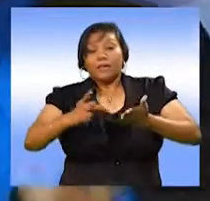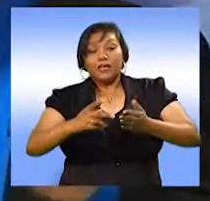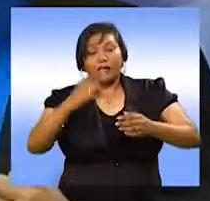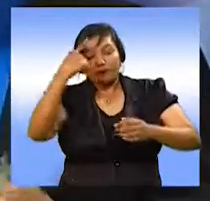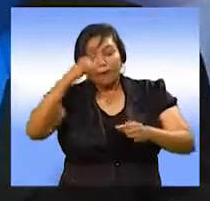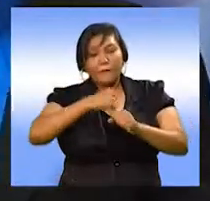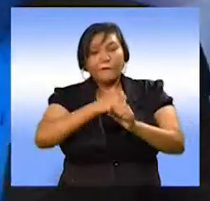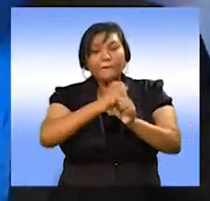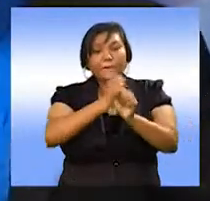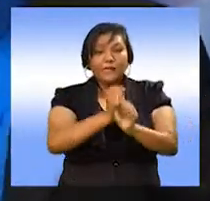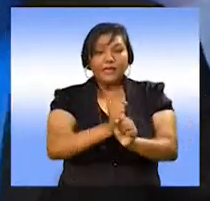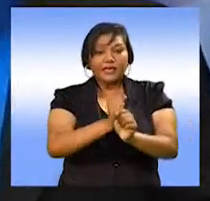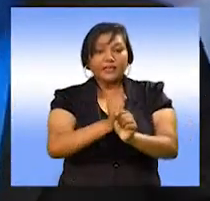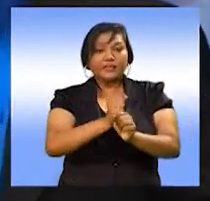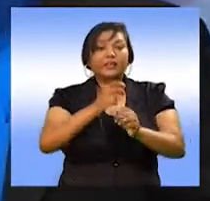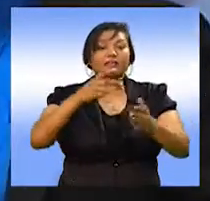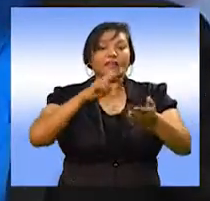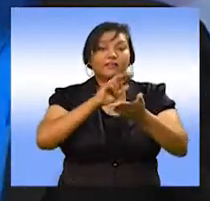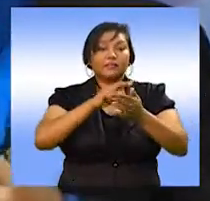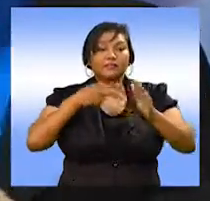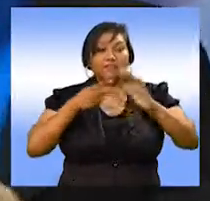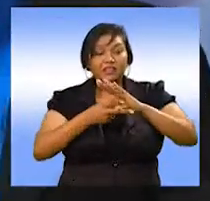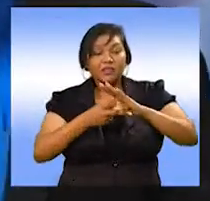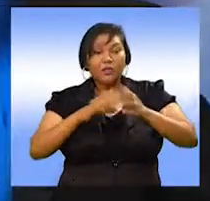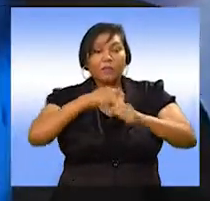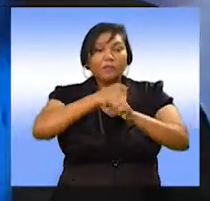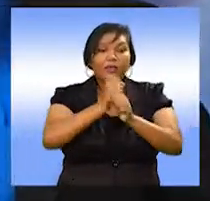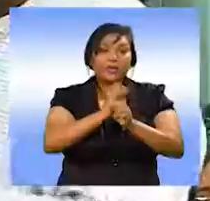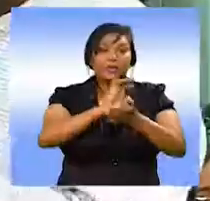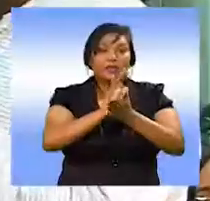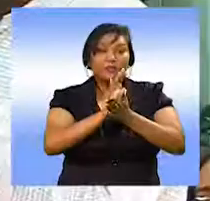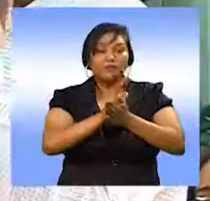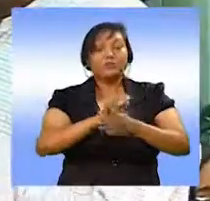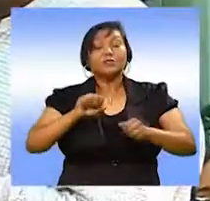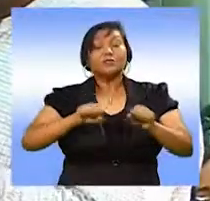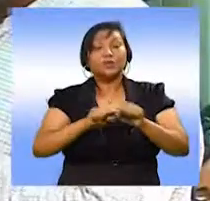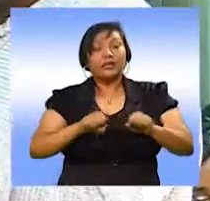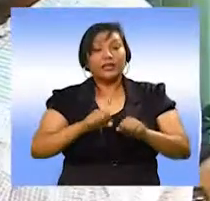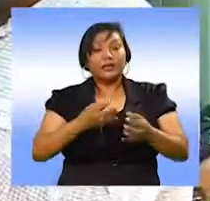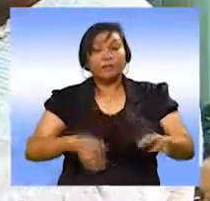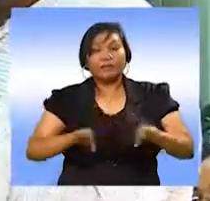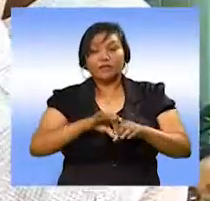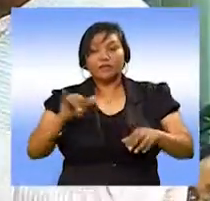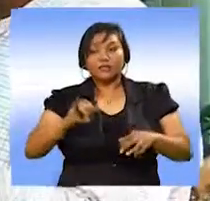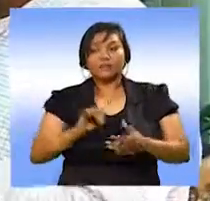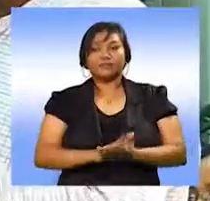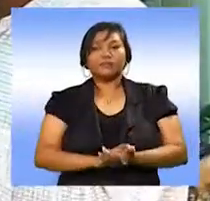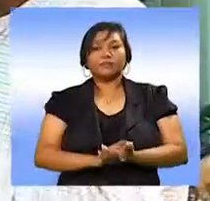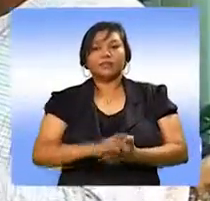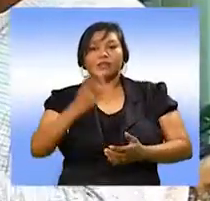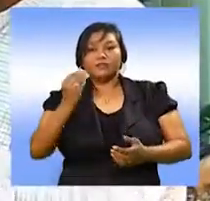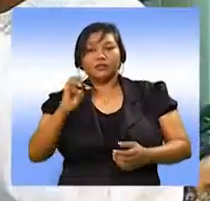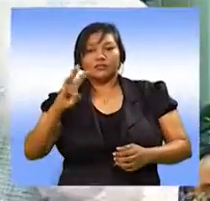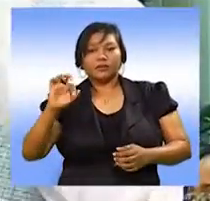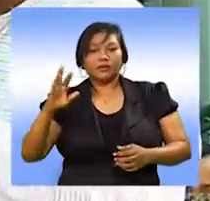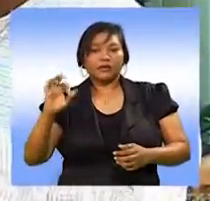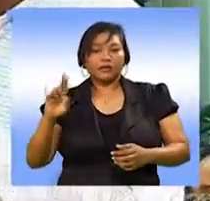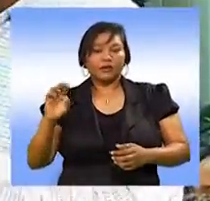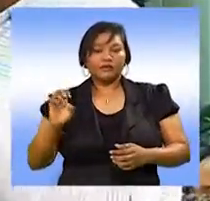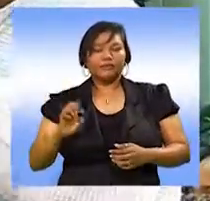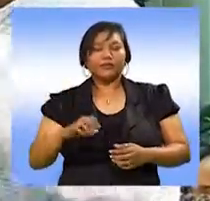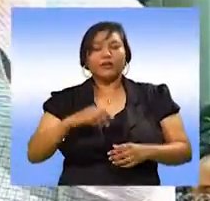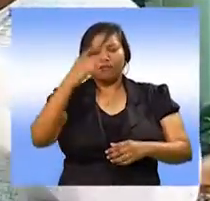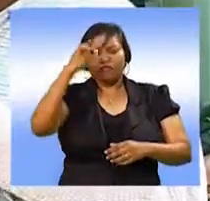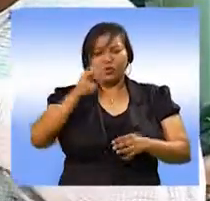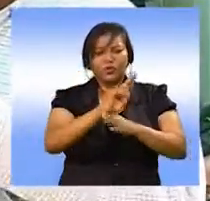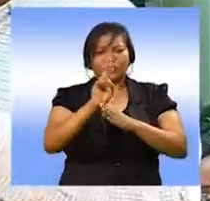to produce this sound recording. So they bring something to the table. In terms of the use of the software, which, like I say, for